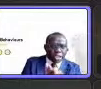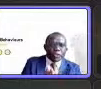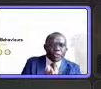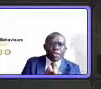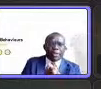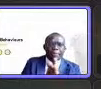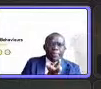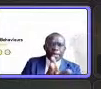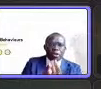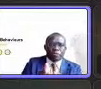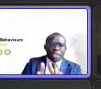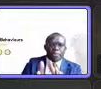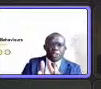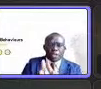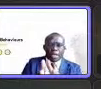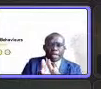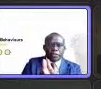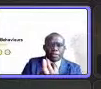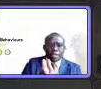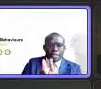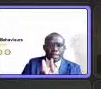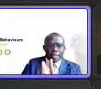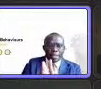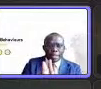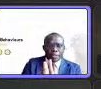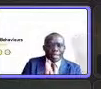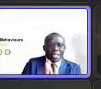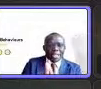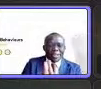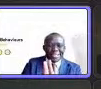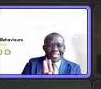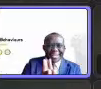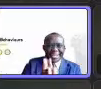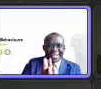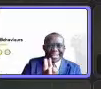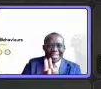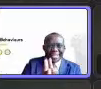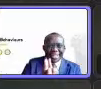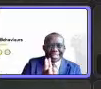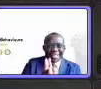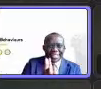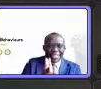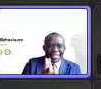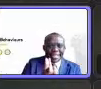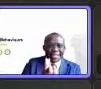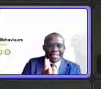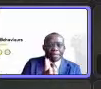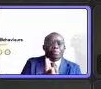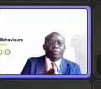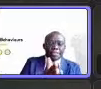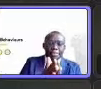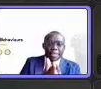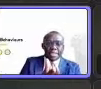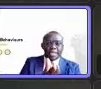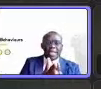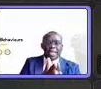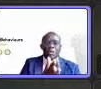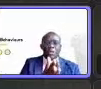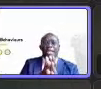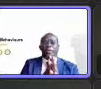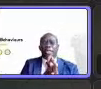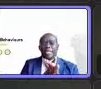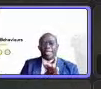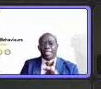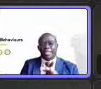the trajectory of this particular graph, you see it was only in 2010 that some profitability